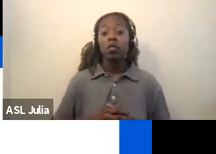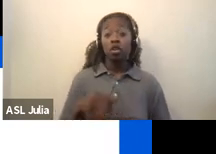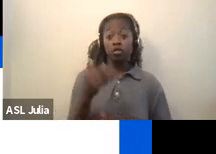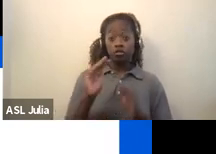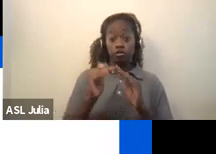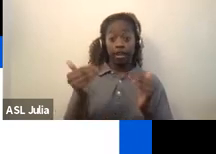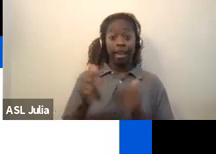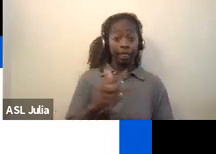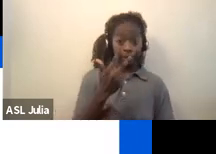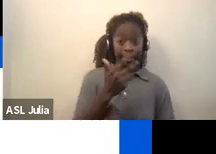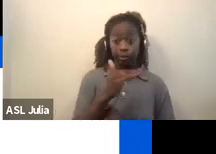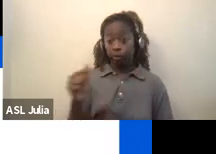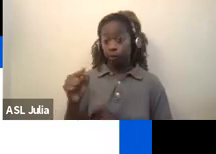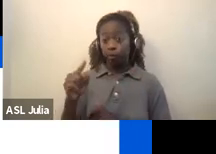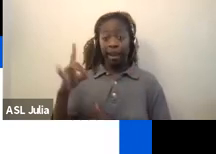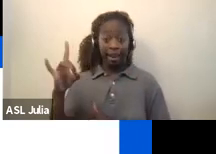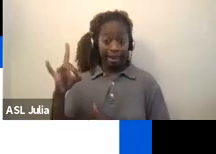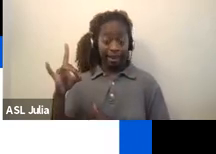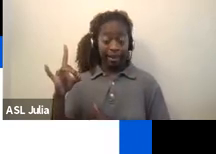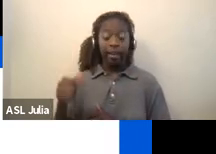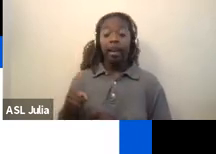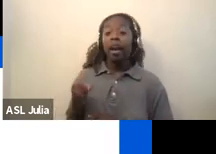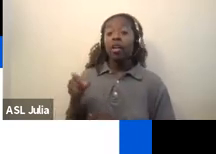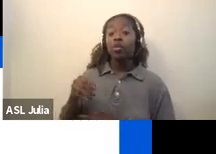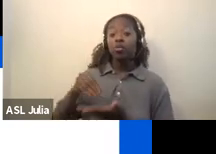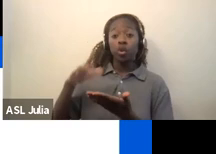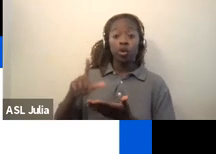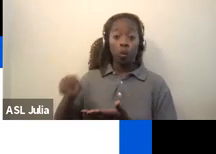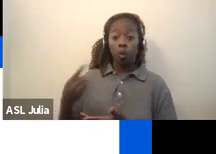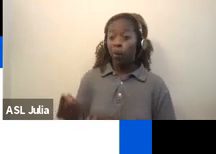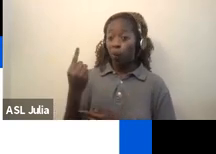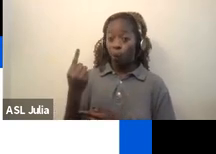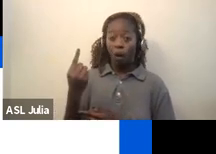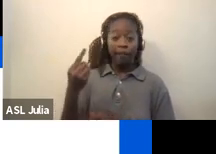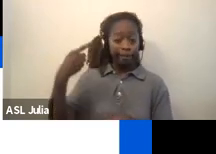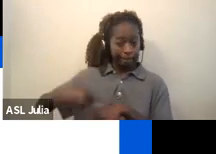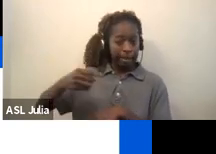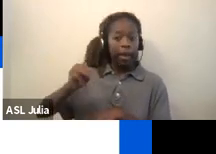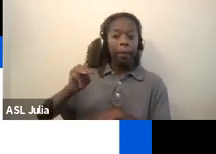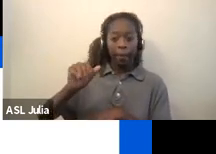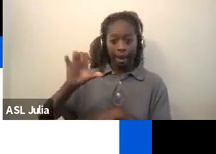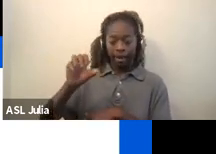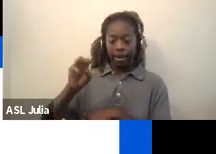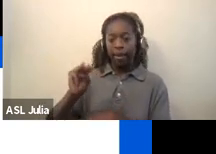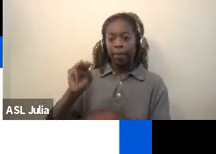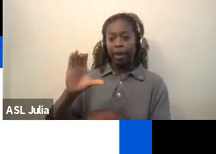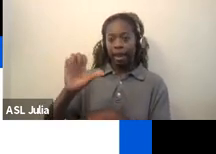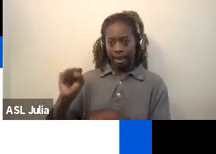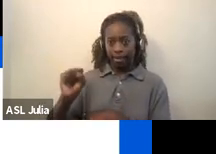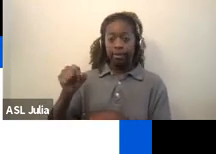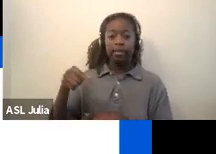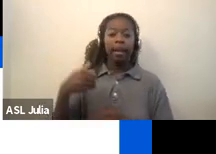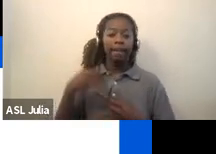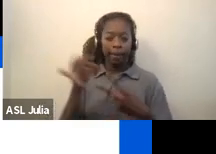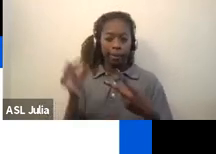through eight students took only one session of the mcas and students were allowed to take the test in person or remotely